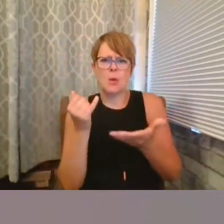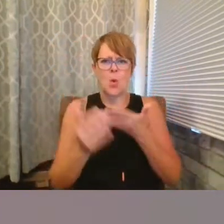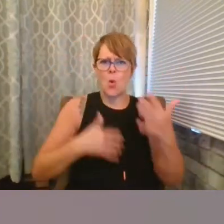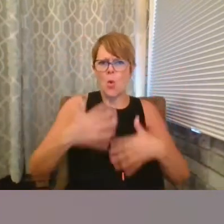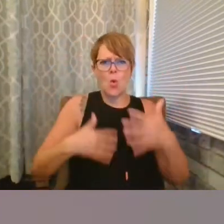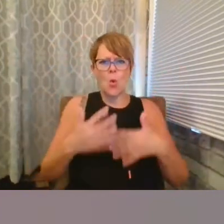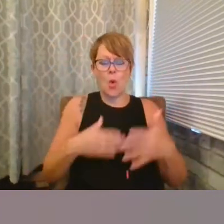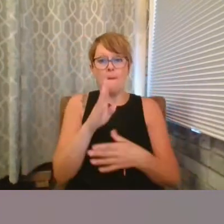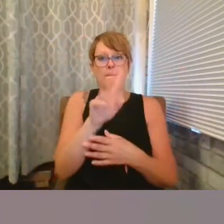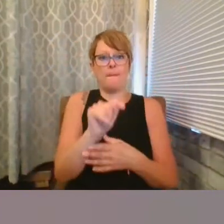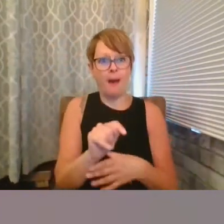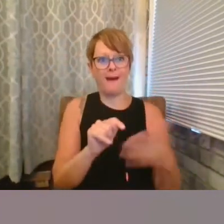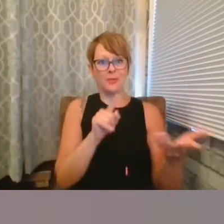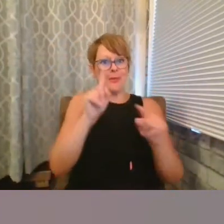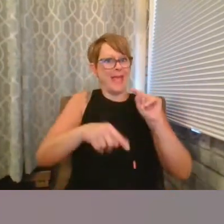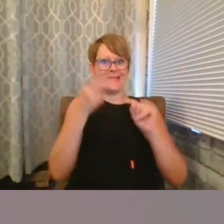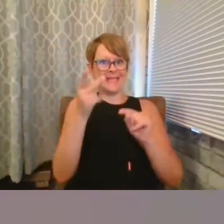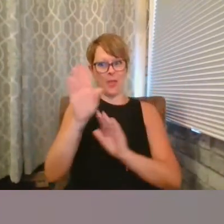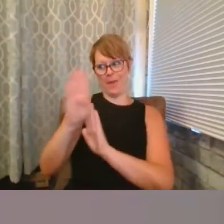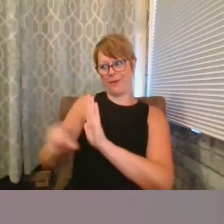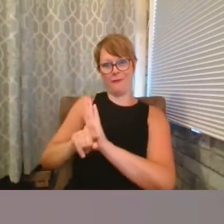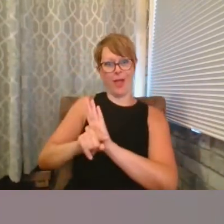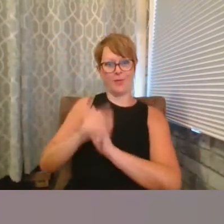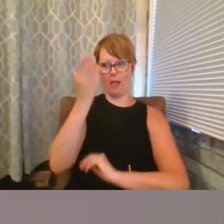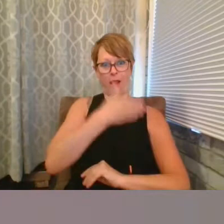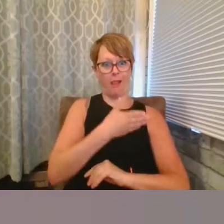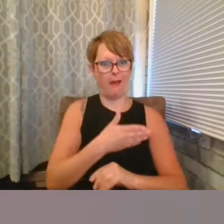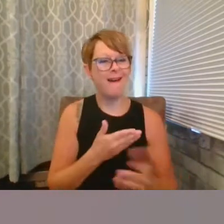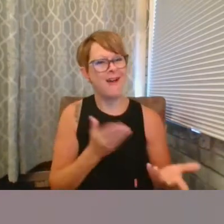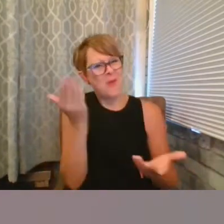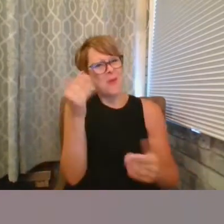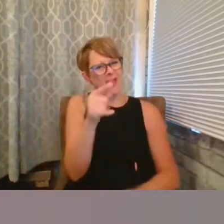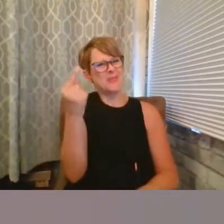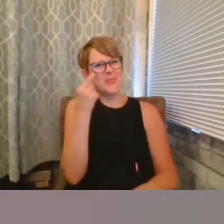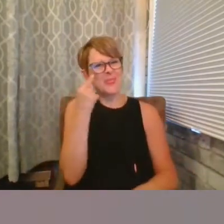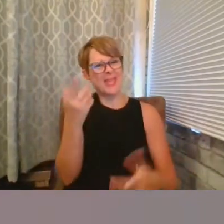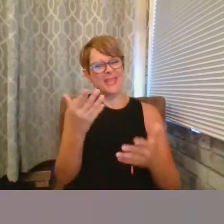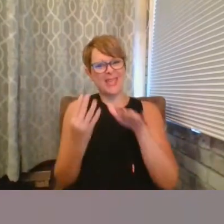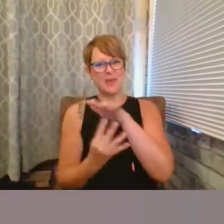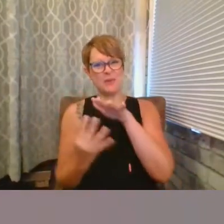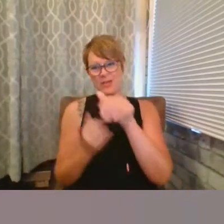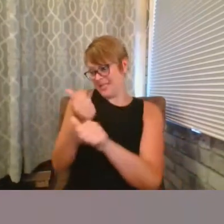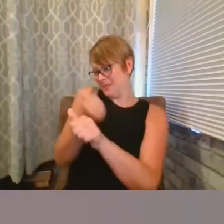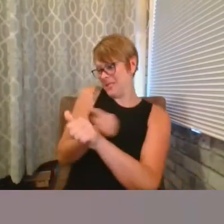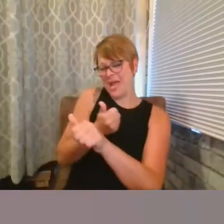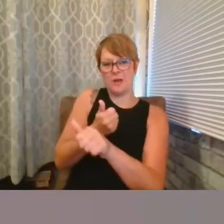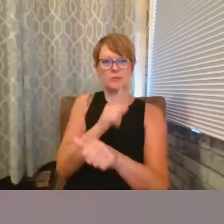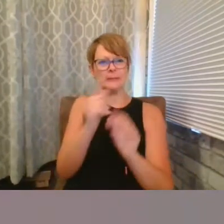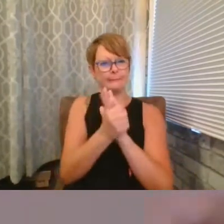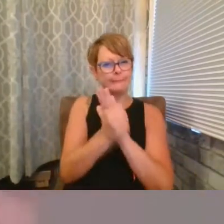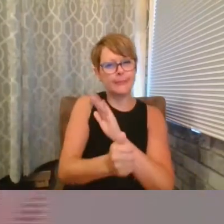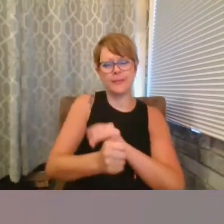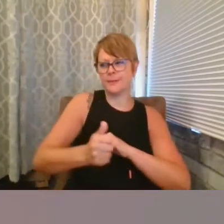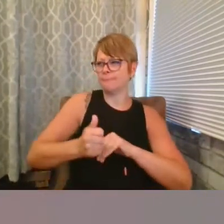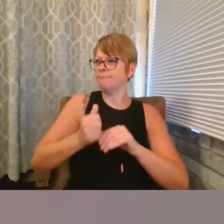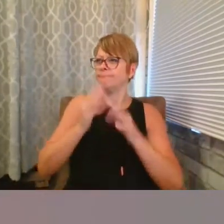backpack, So why do you think that's the case? That's the case in this province, like you see such